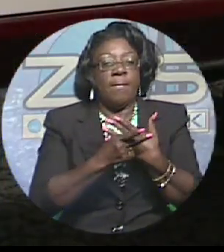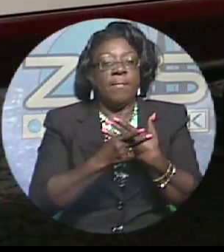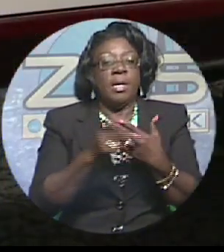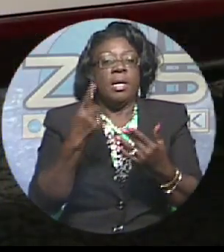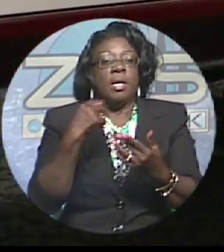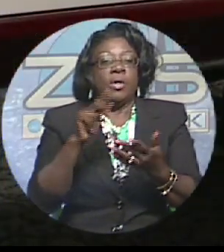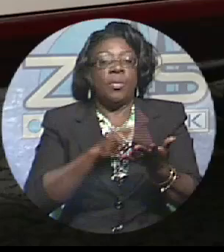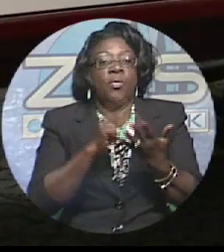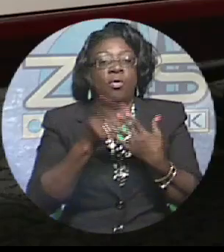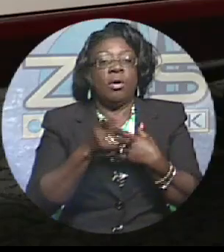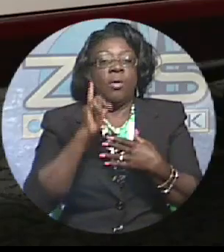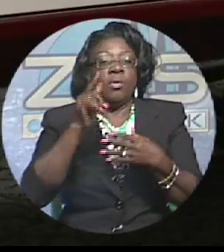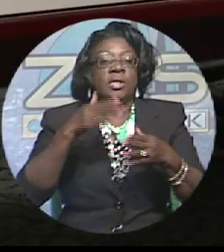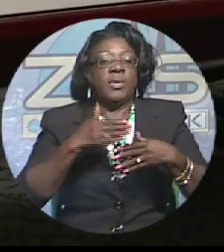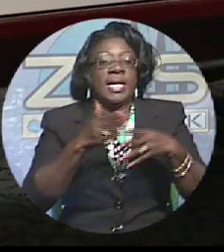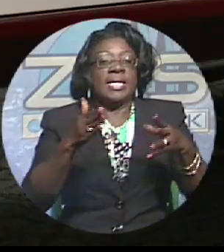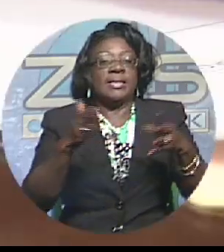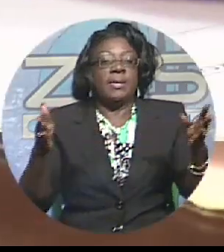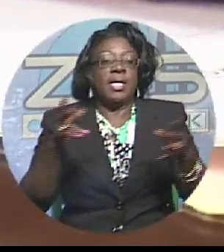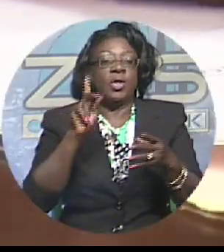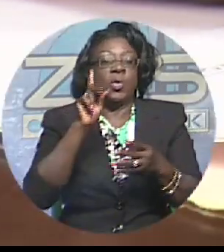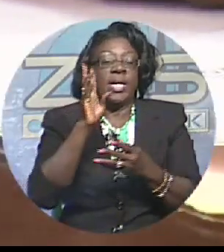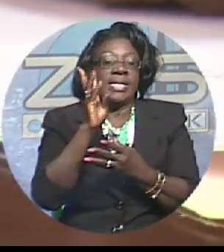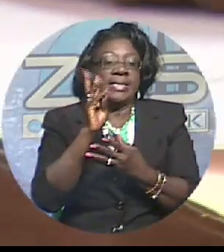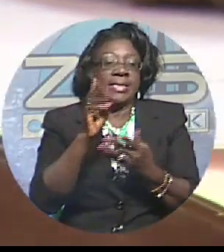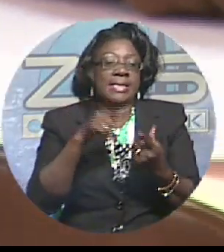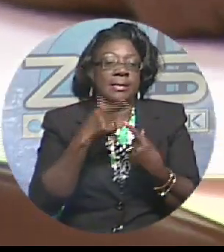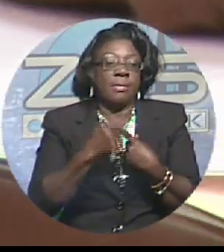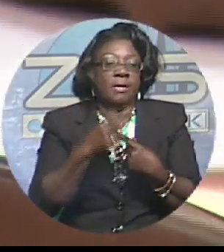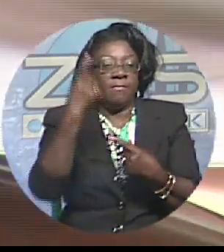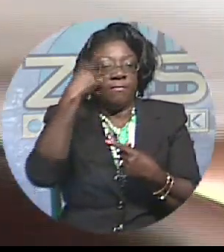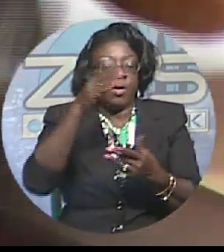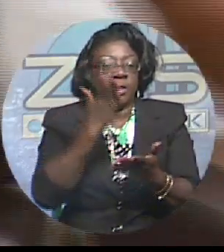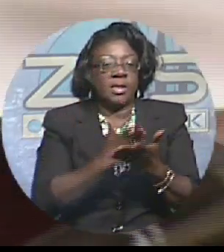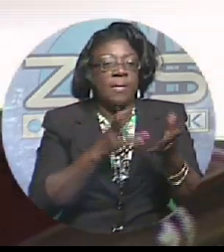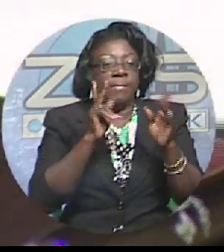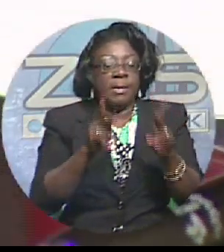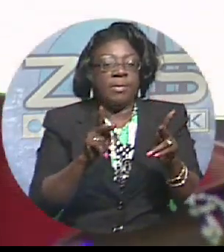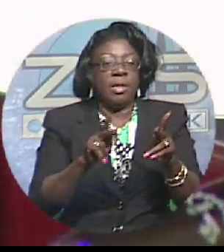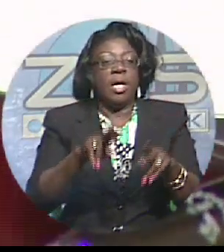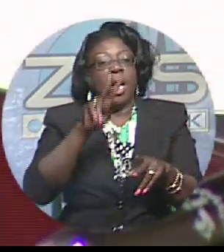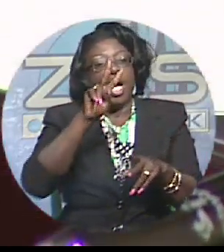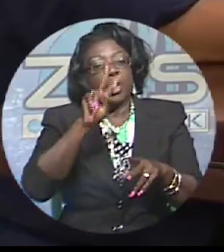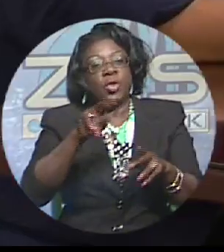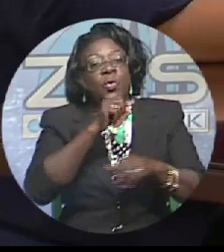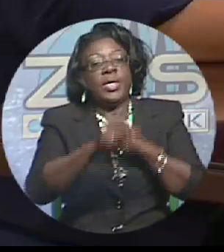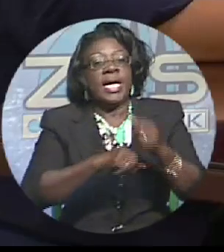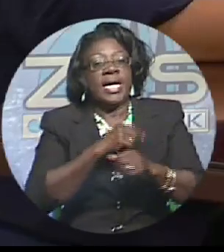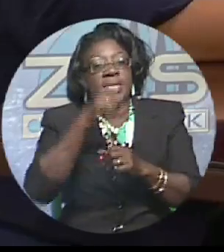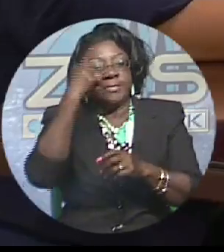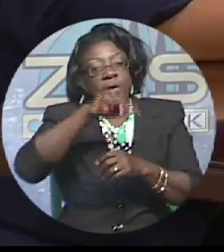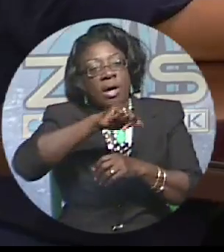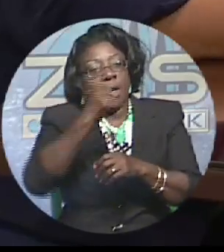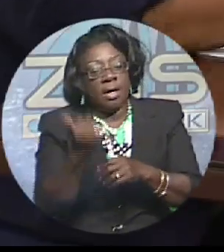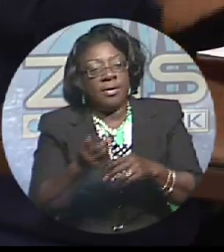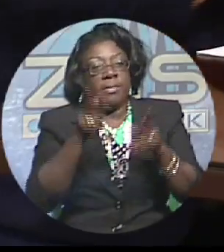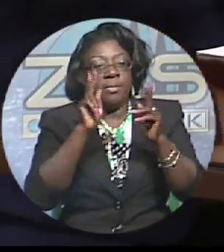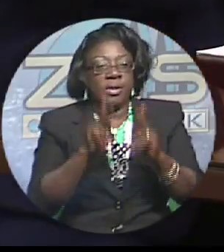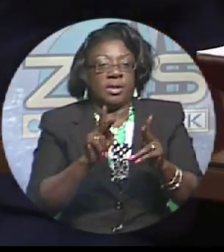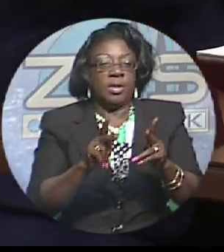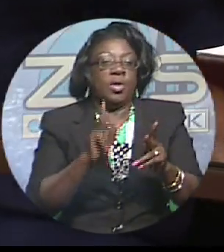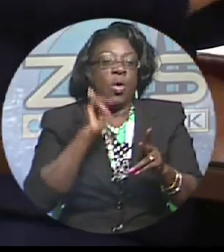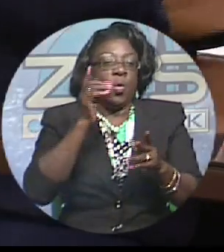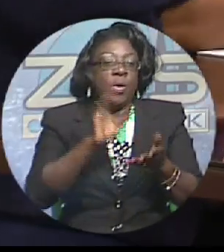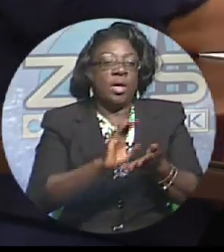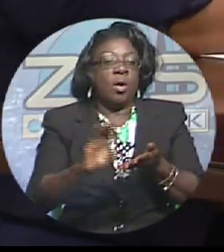program, which will span between 6 months for some people to 2 years for others, comes at a cost of